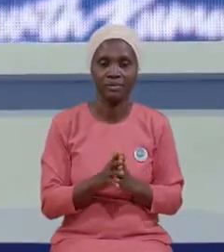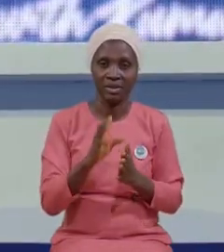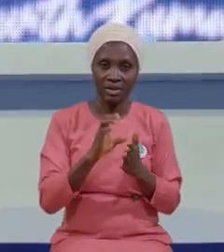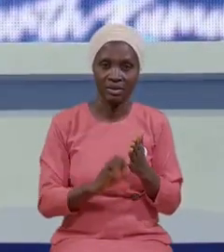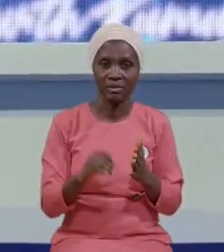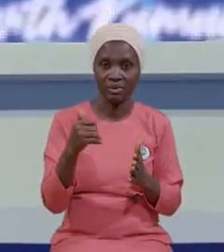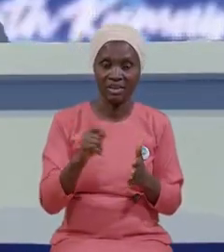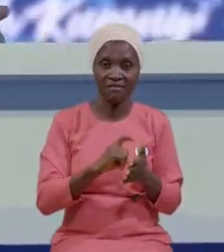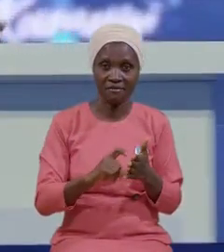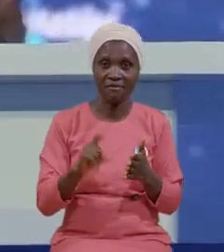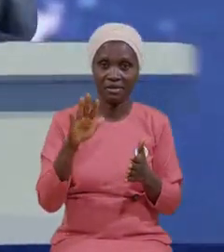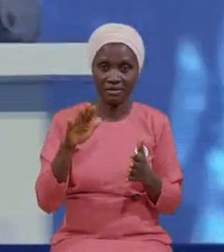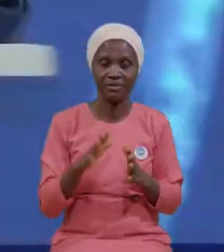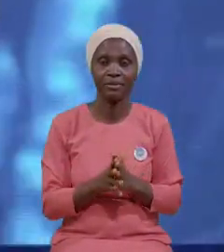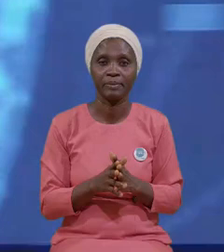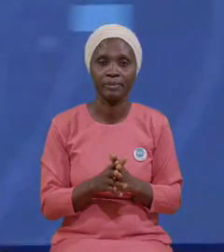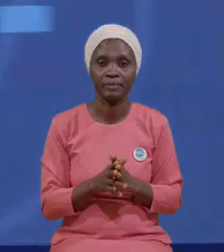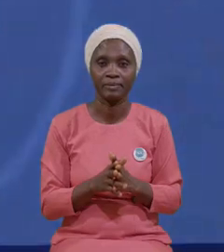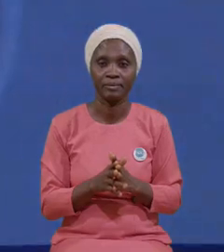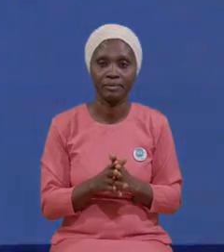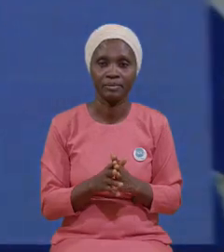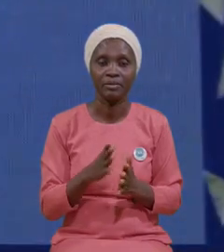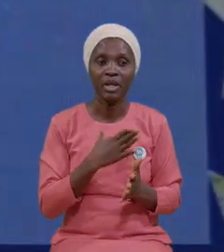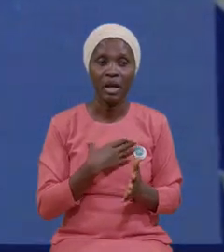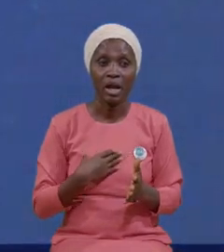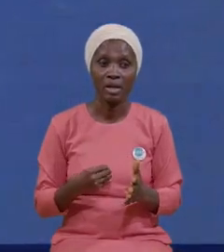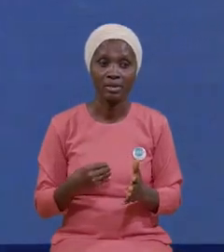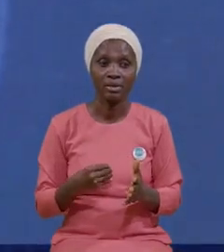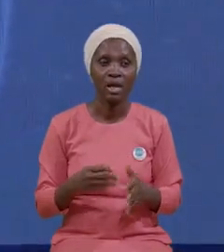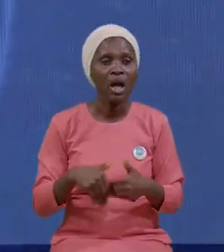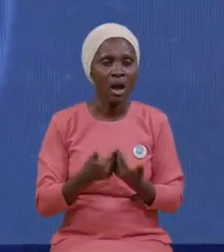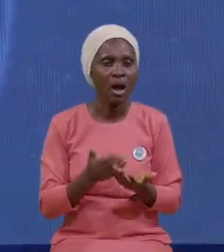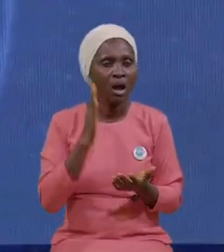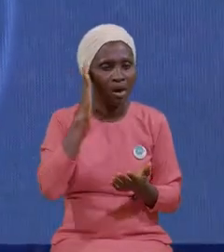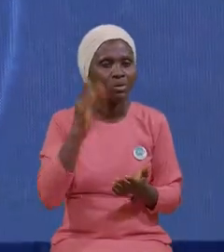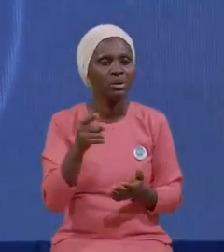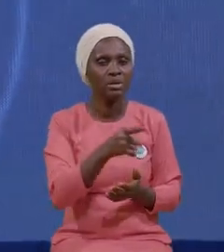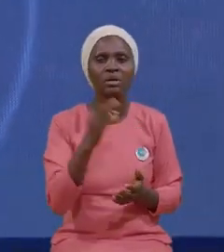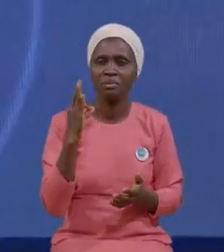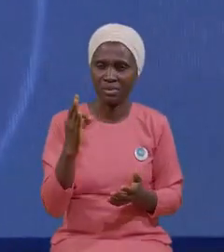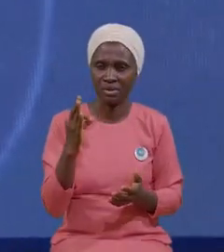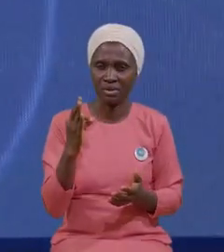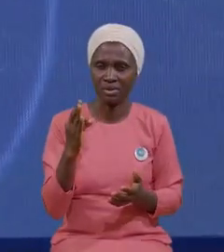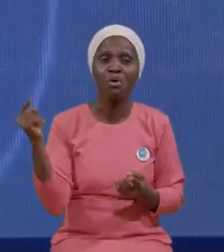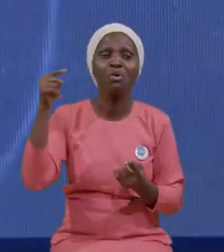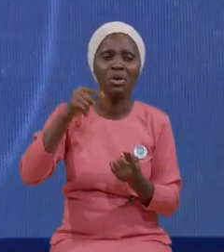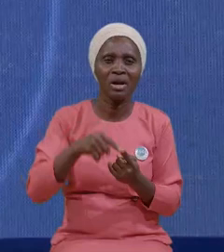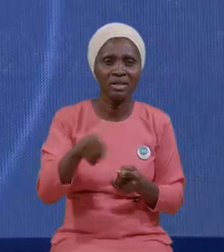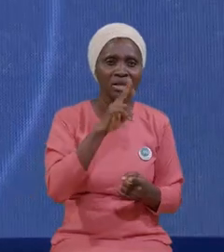verse 15. And how shall they preach except they be